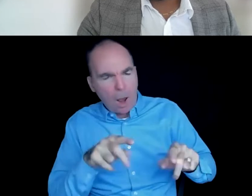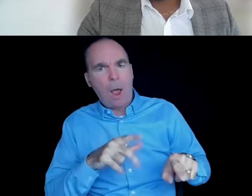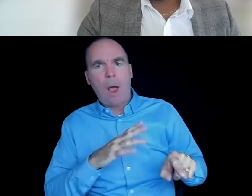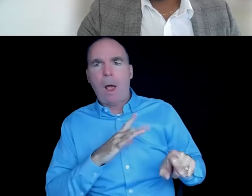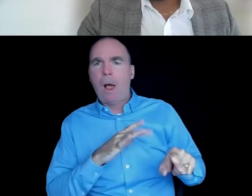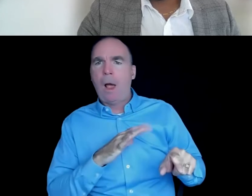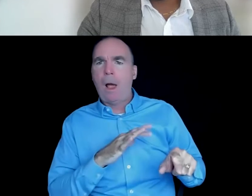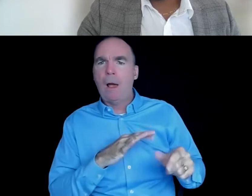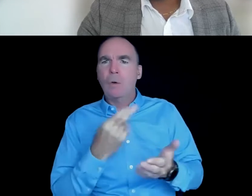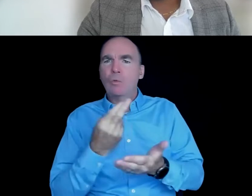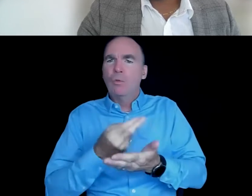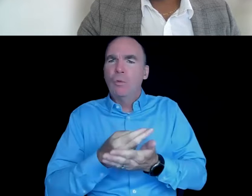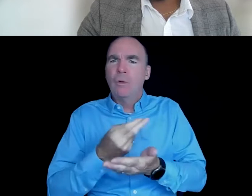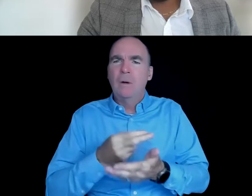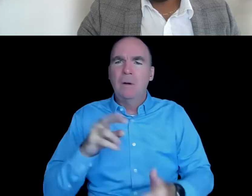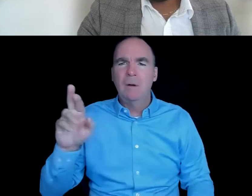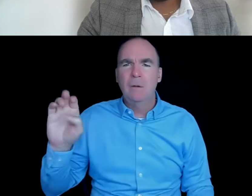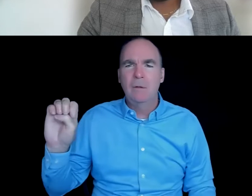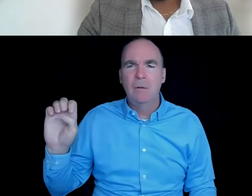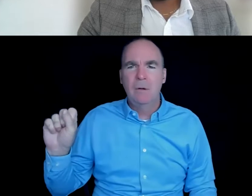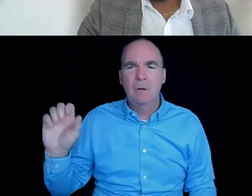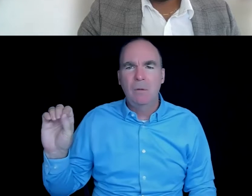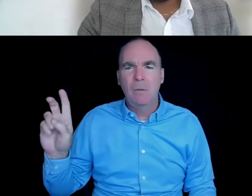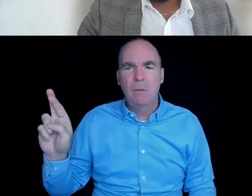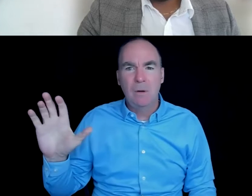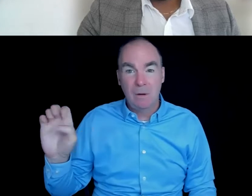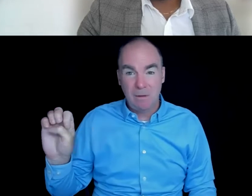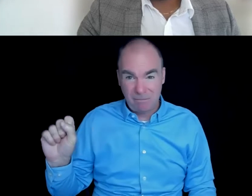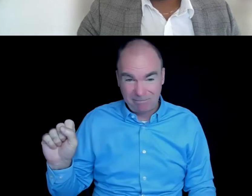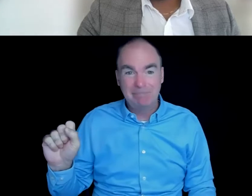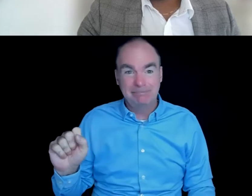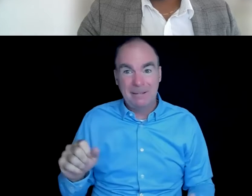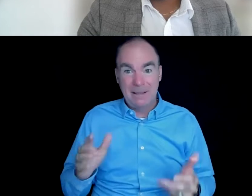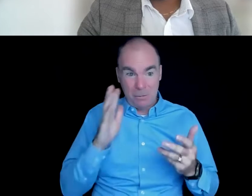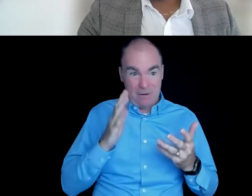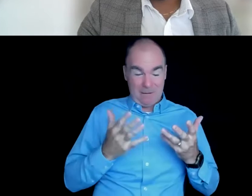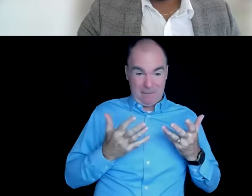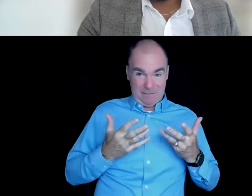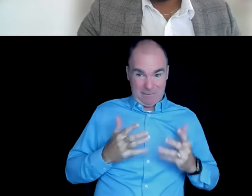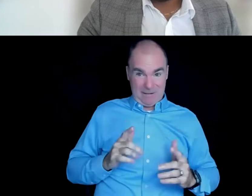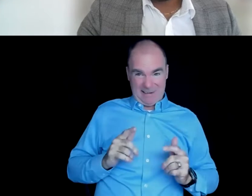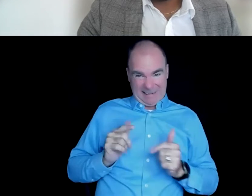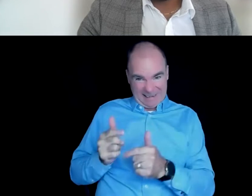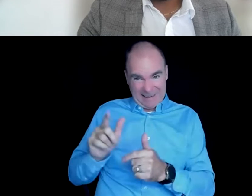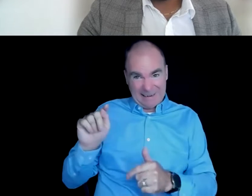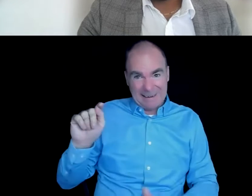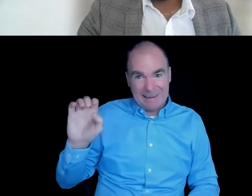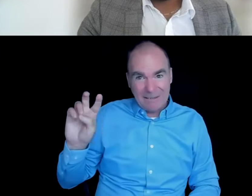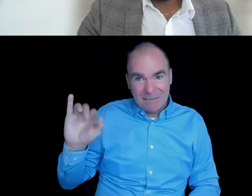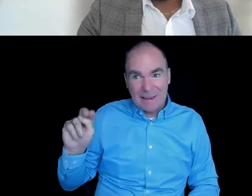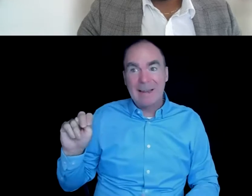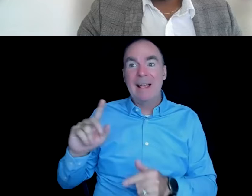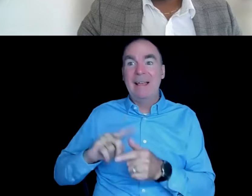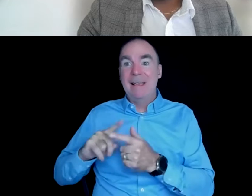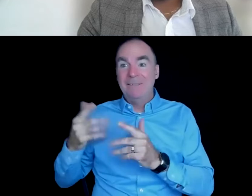Tevin, I'll let you say just a final word if you'd like, and then we'll pass back to Ananya to get us to the next part of this session. Thank you